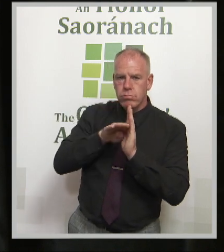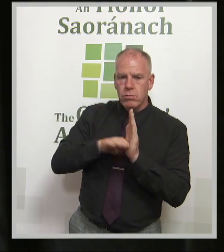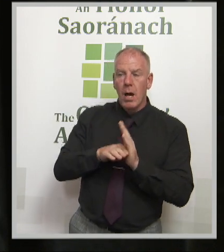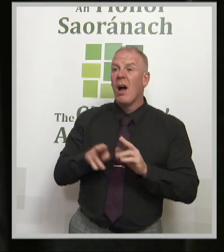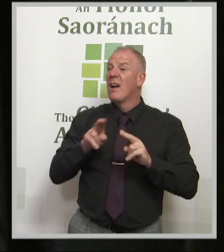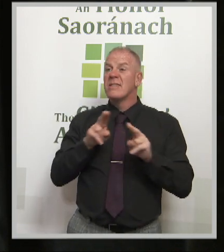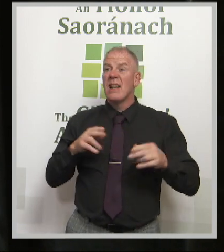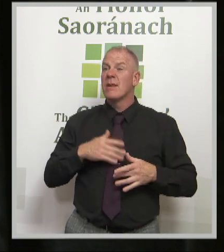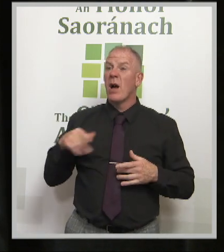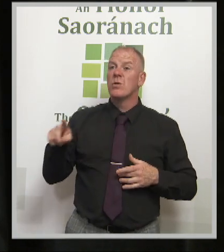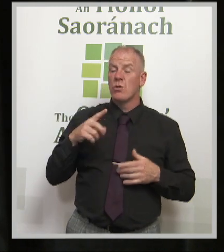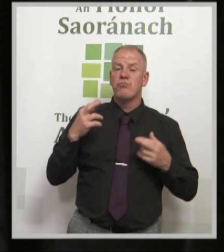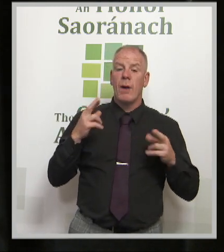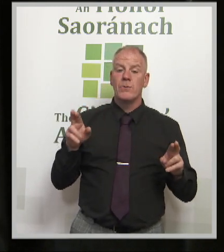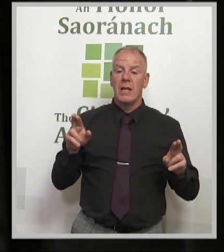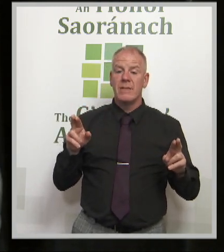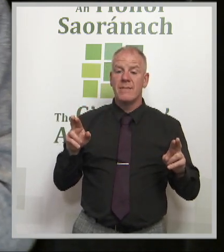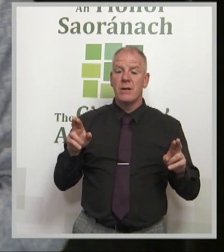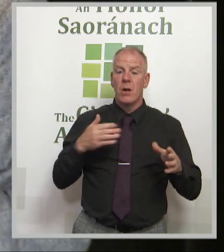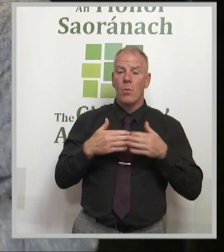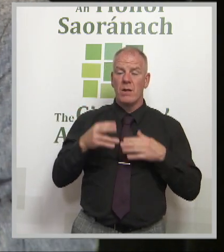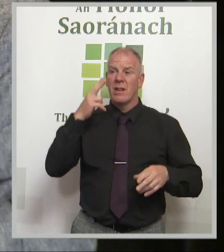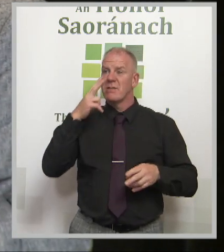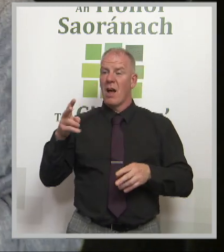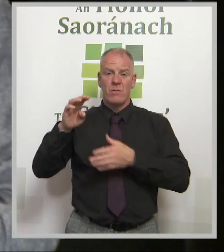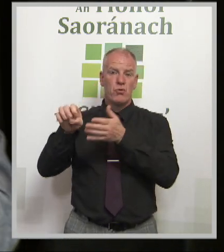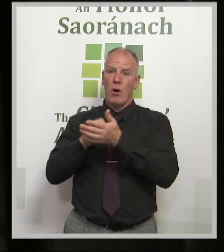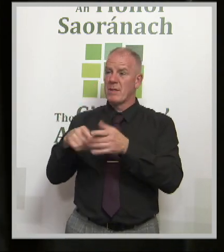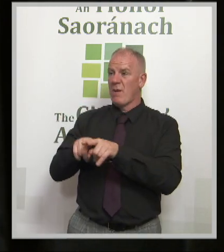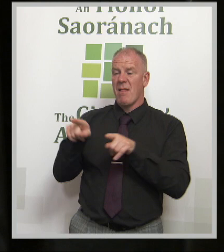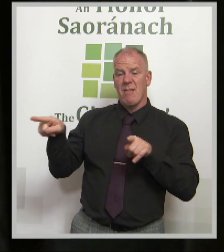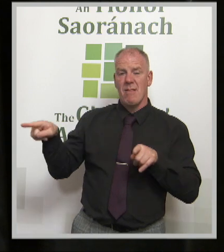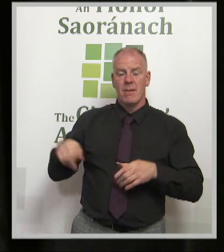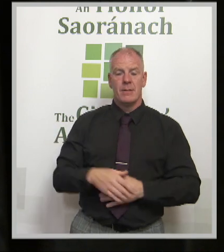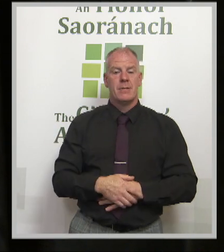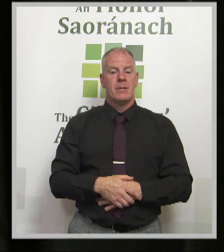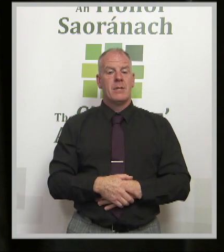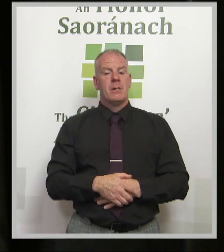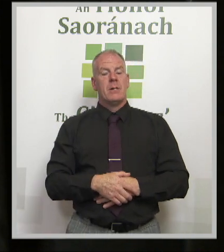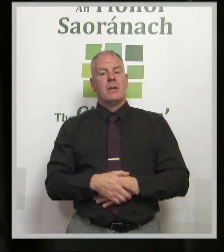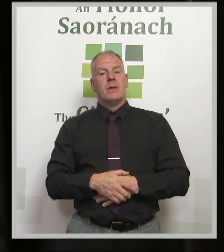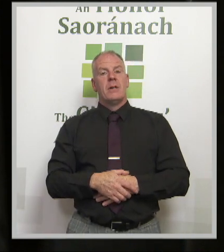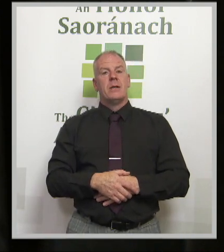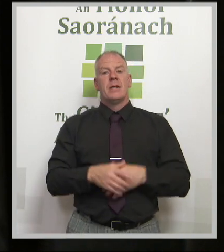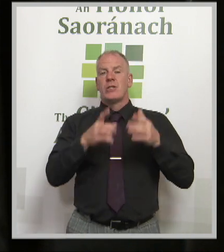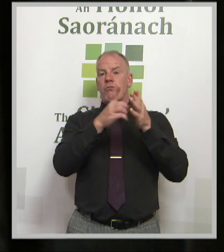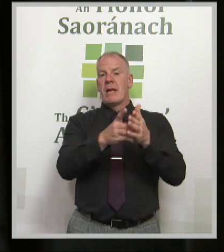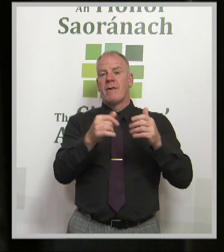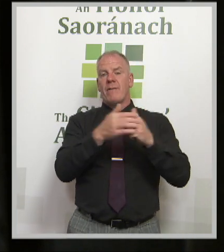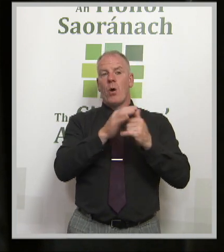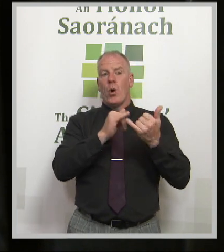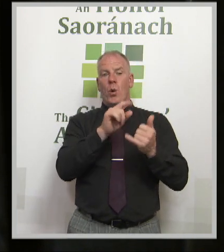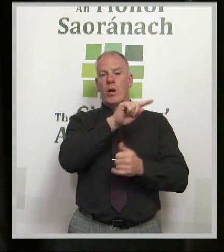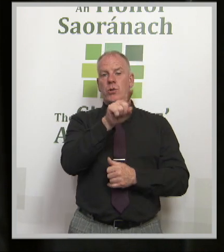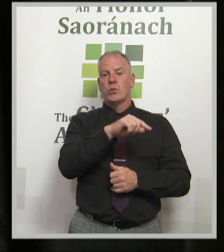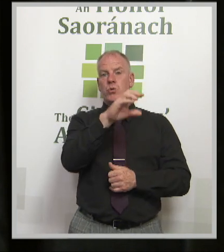It's not surprising you're a representative of what we have seen from Eurobarometers. We have a directive on zoos, that zoos in the 21st